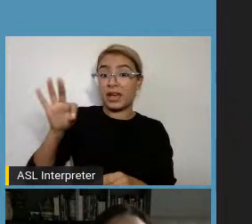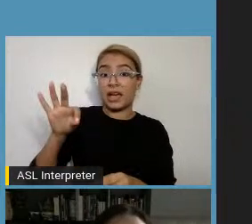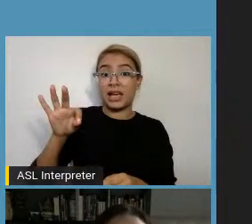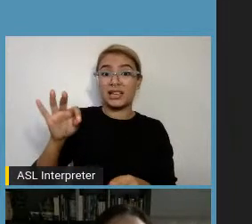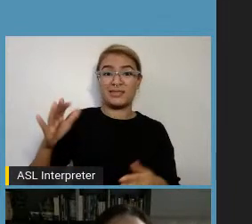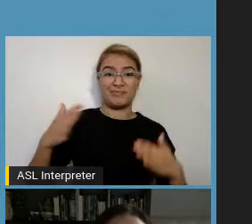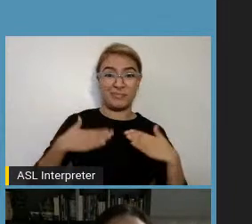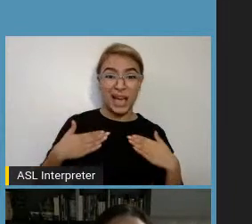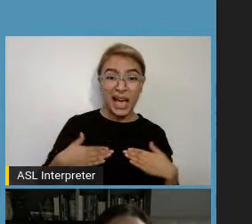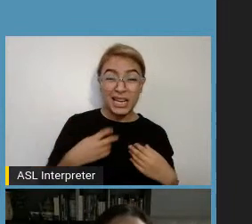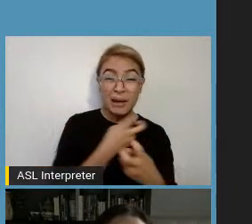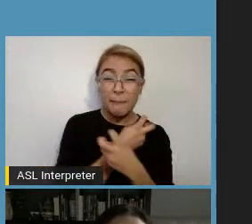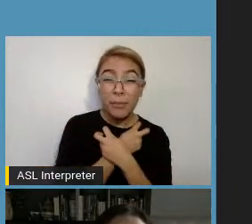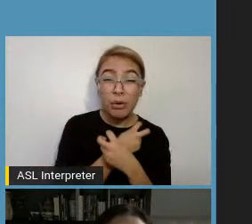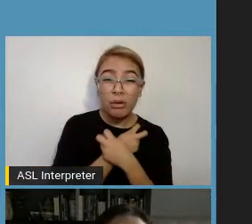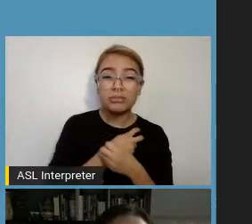because